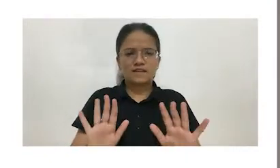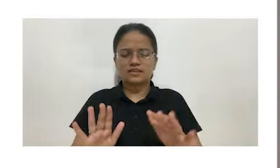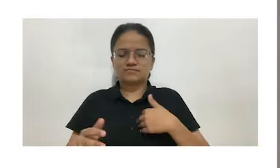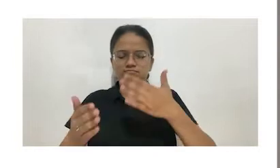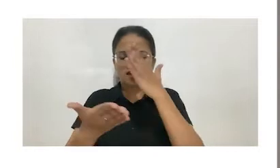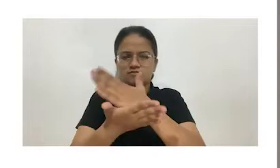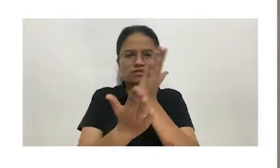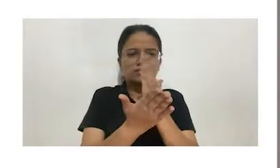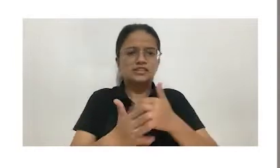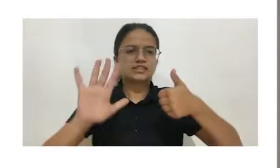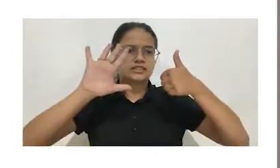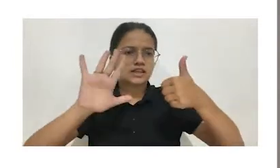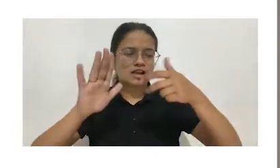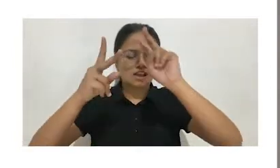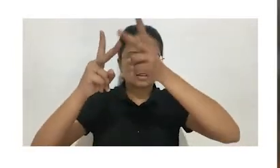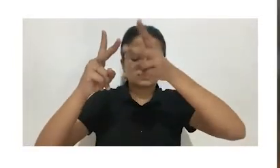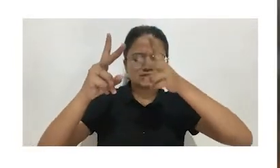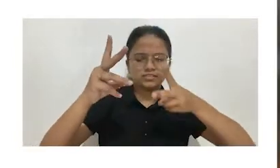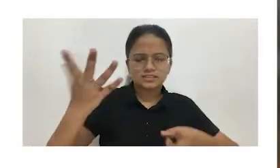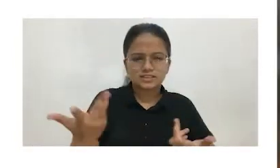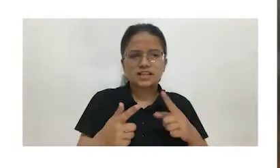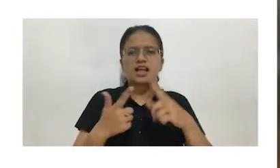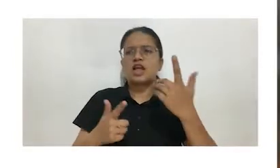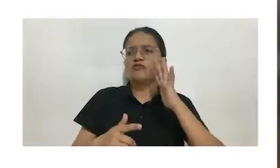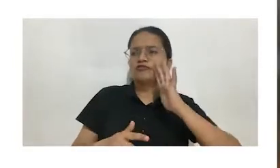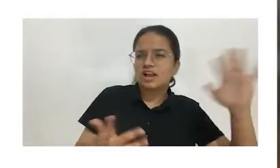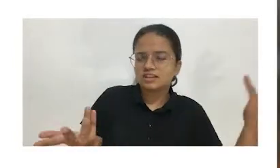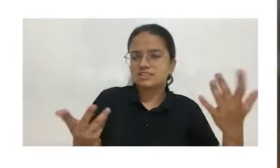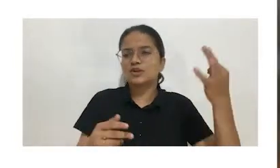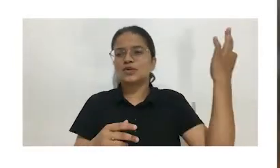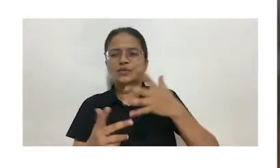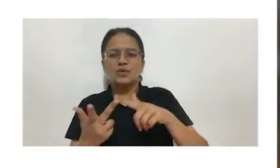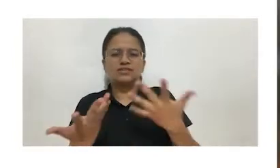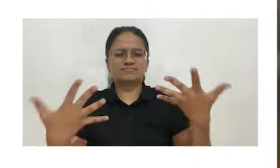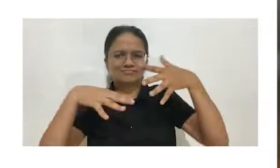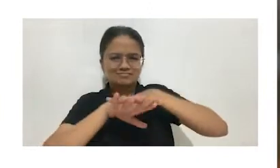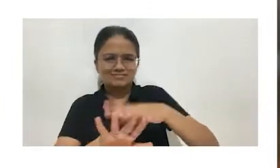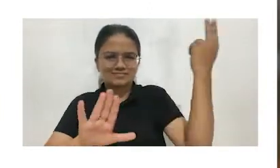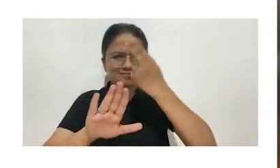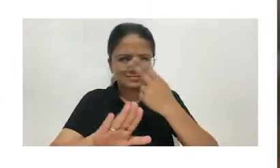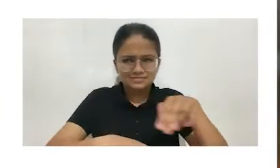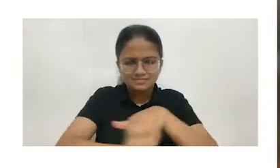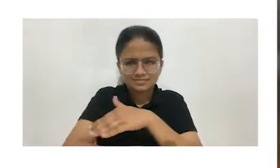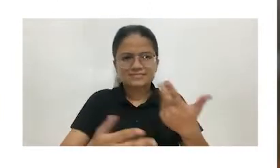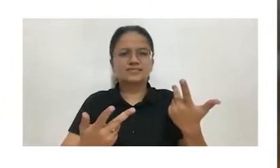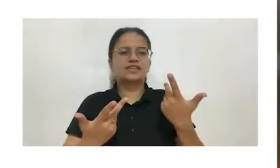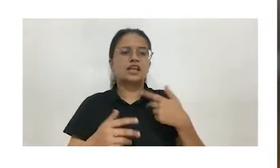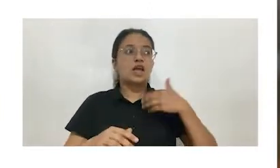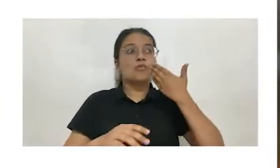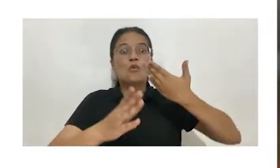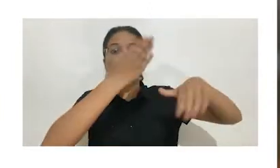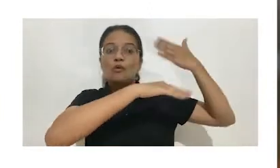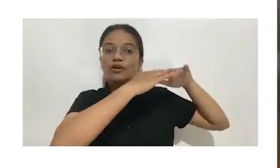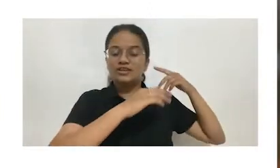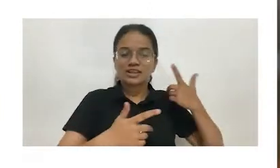We've loosely divided it into six categories. There's pre-modern, there's modern and contemporary, there's textile craft and design,